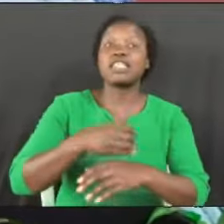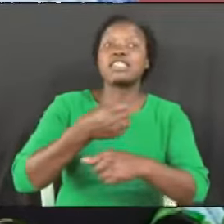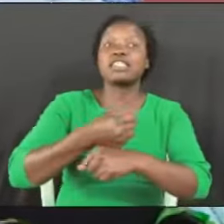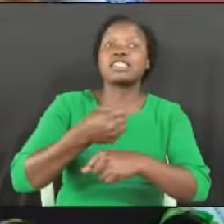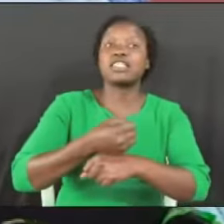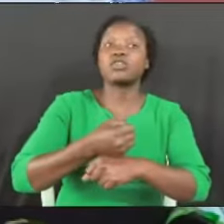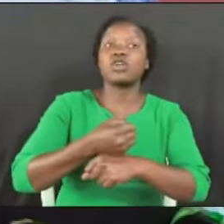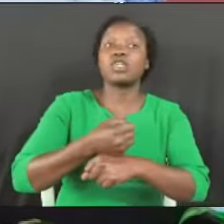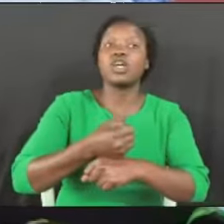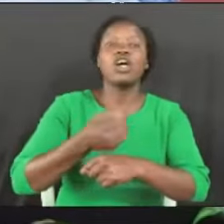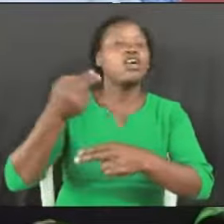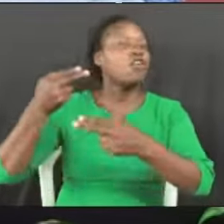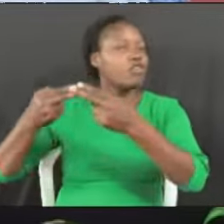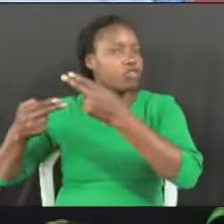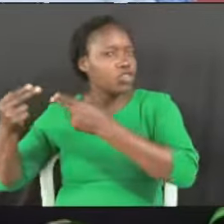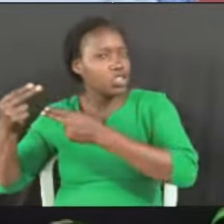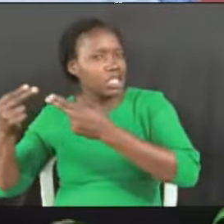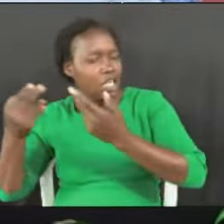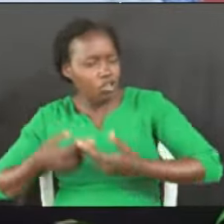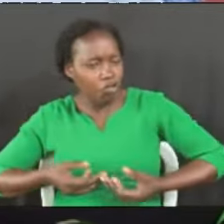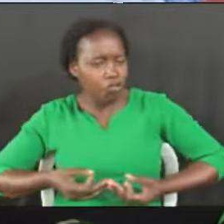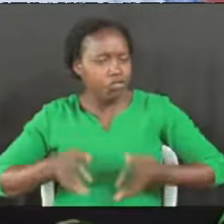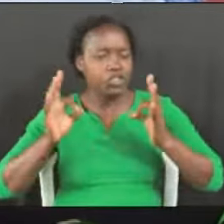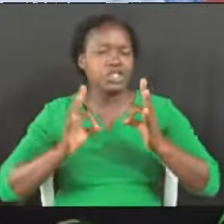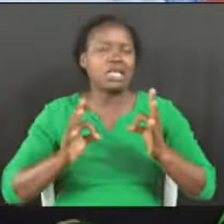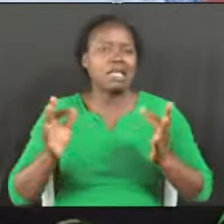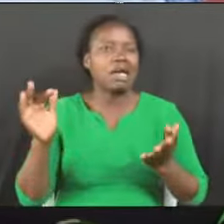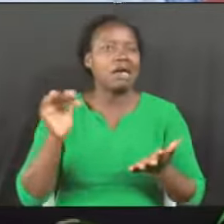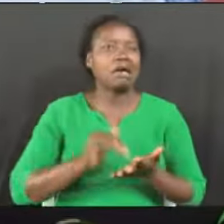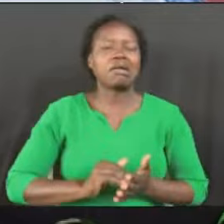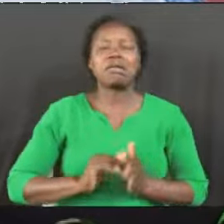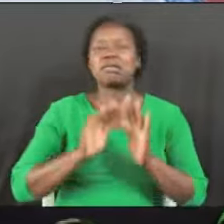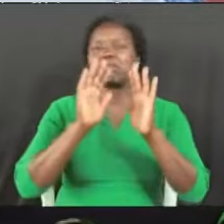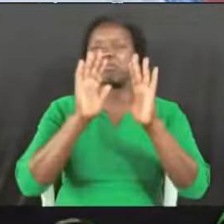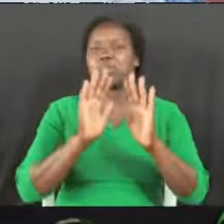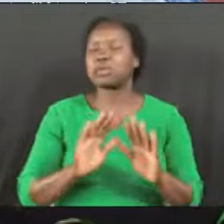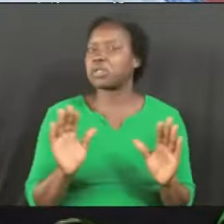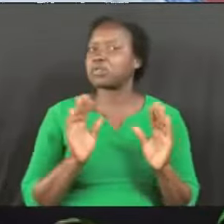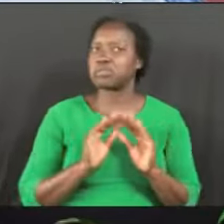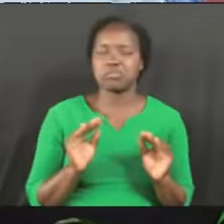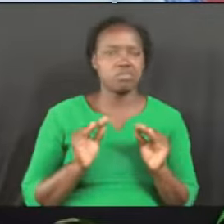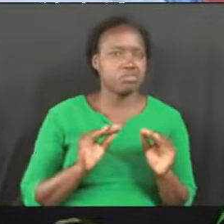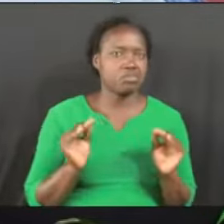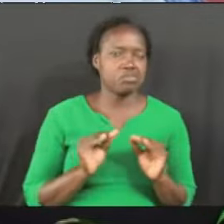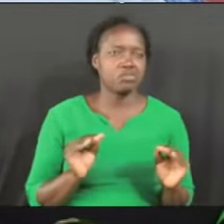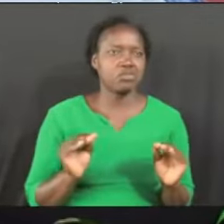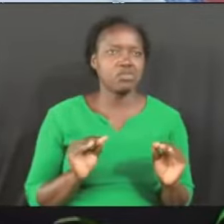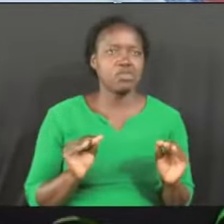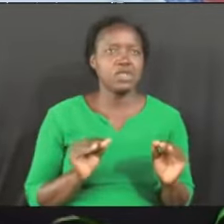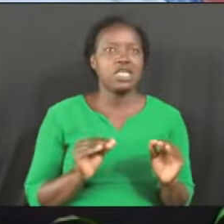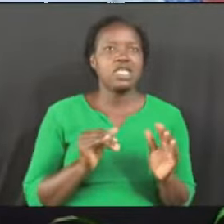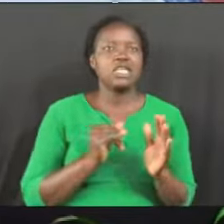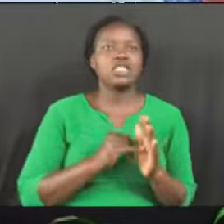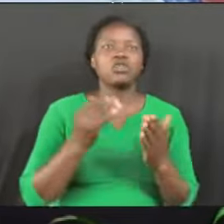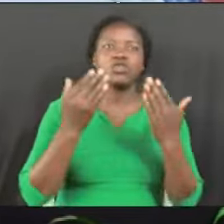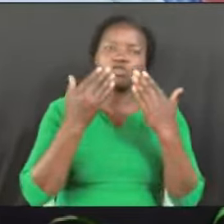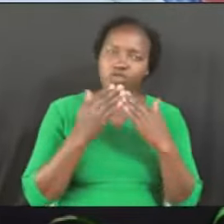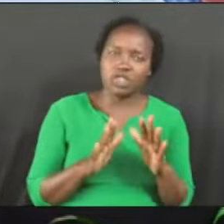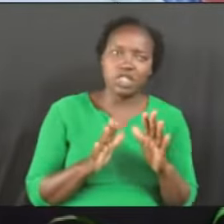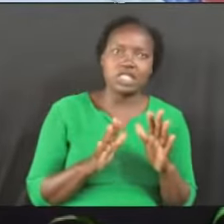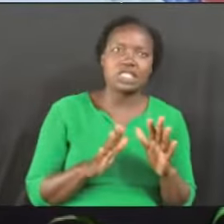of history now no more was needed. It was finished, and